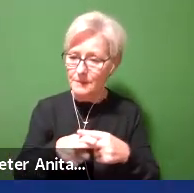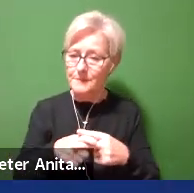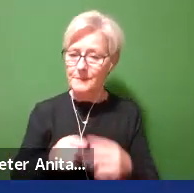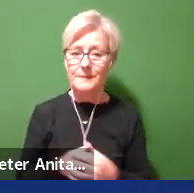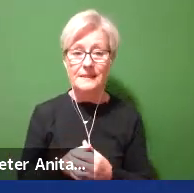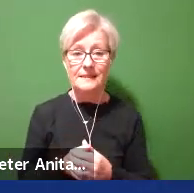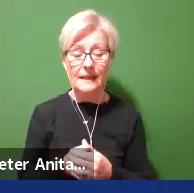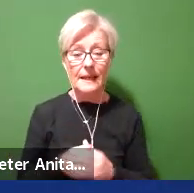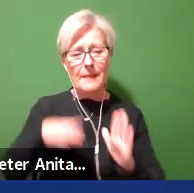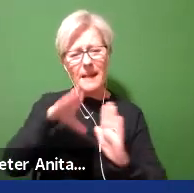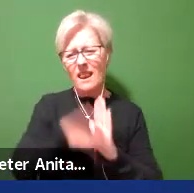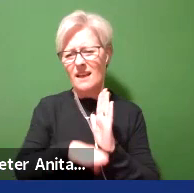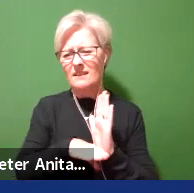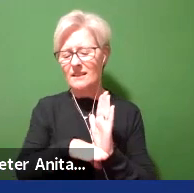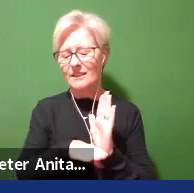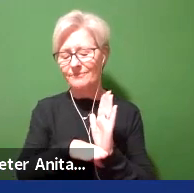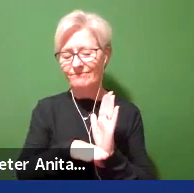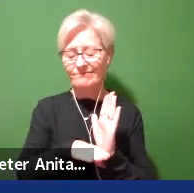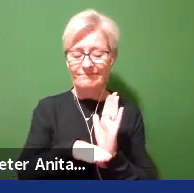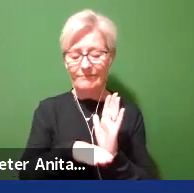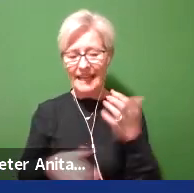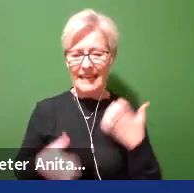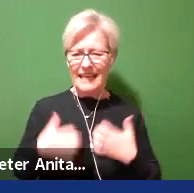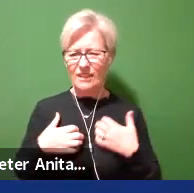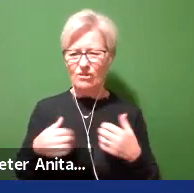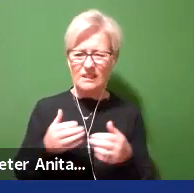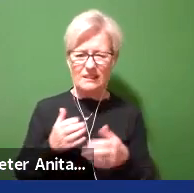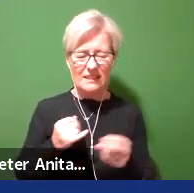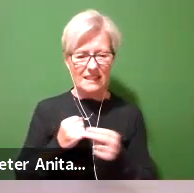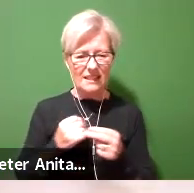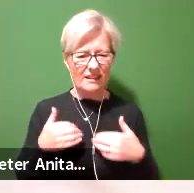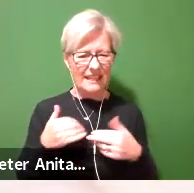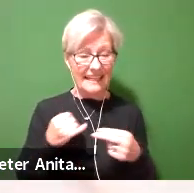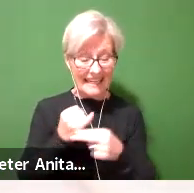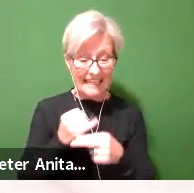Being less interested in sex as you get older is not a medical condition that requires treatment.